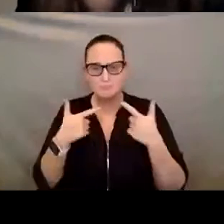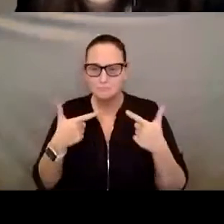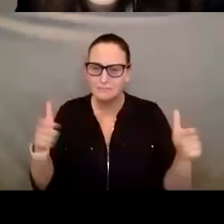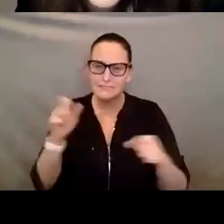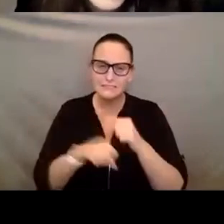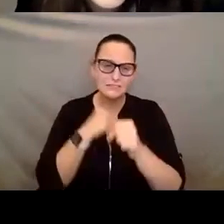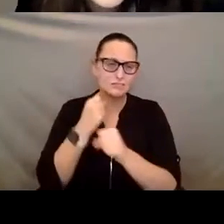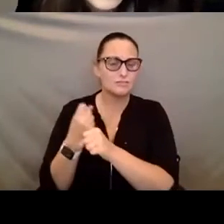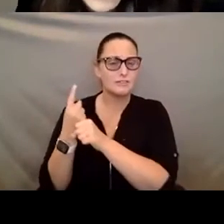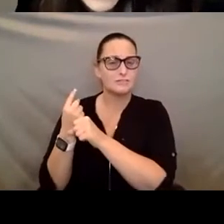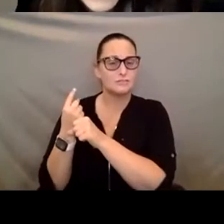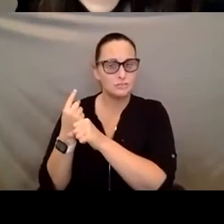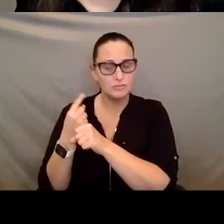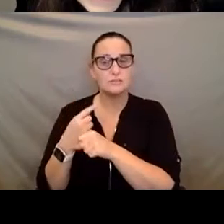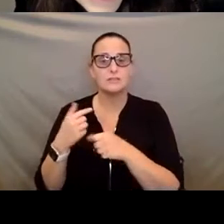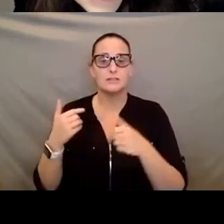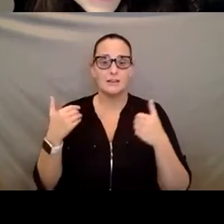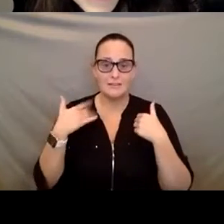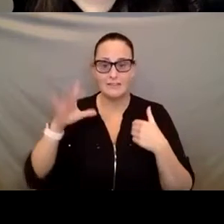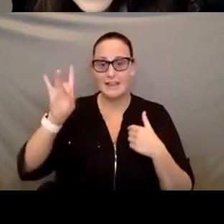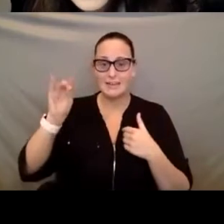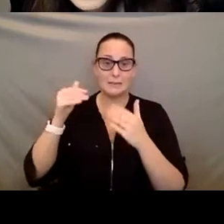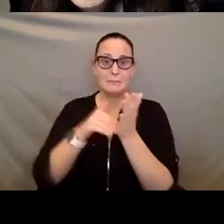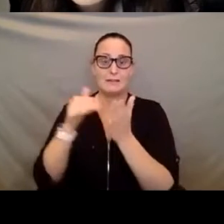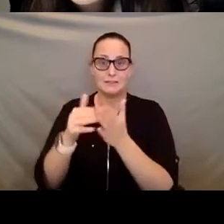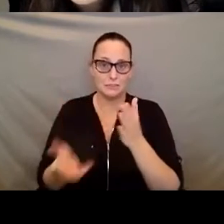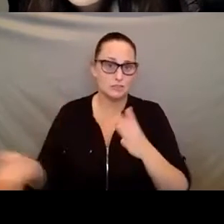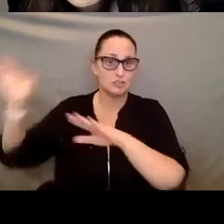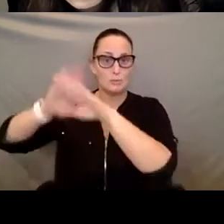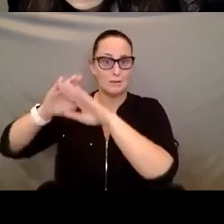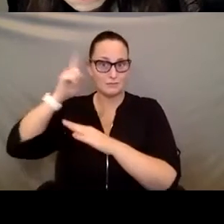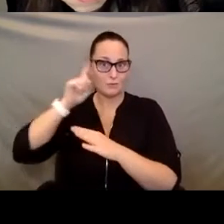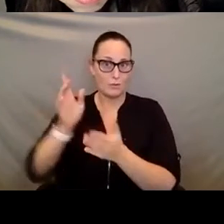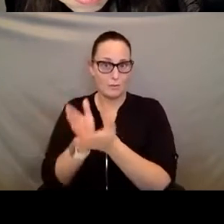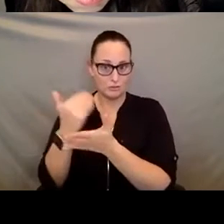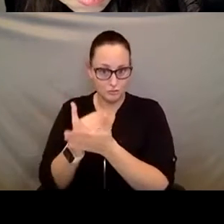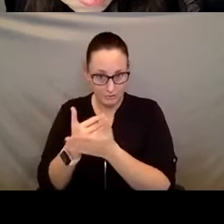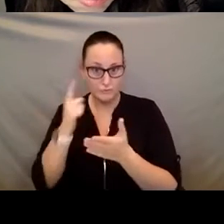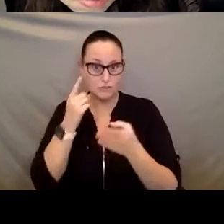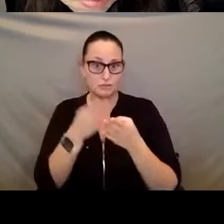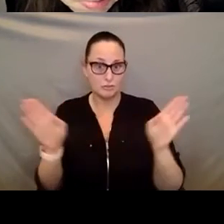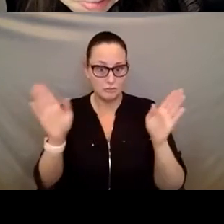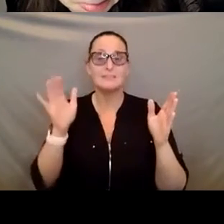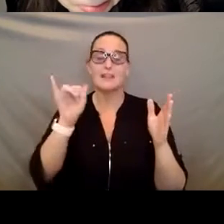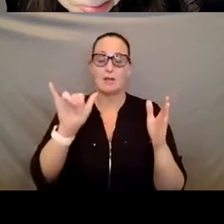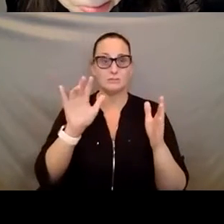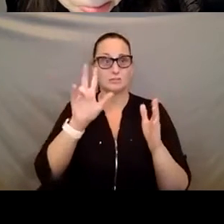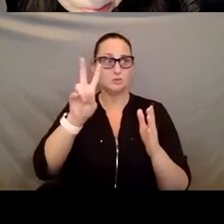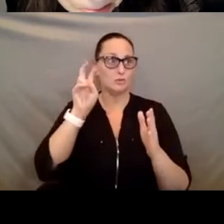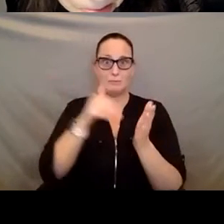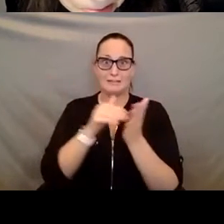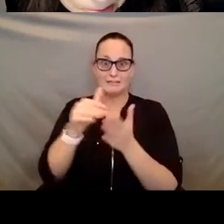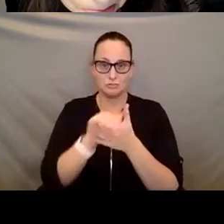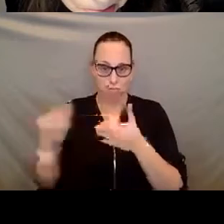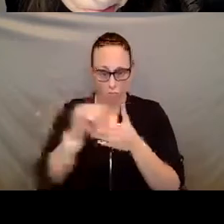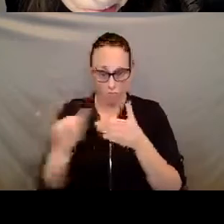year last year, we had an $80 billion surplus. Our budget now, our general fund now is almost $200 billion, which I'll